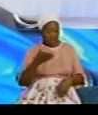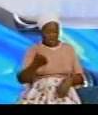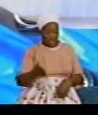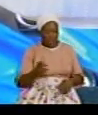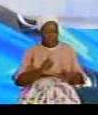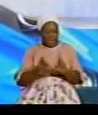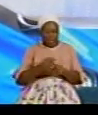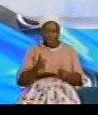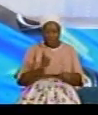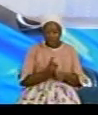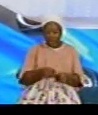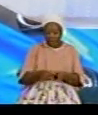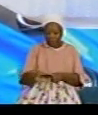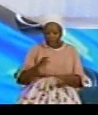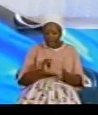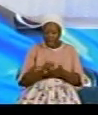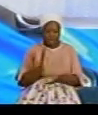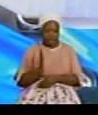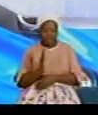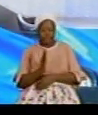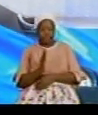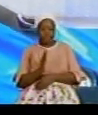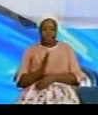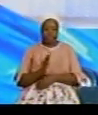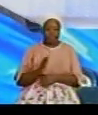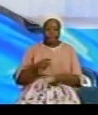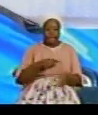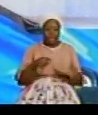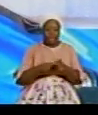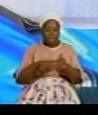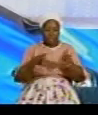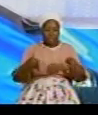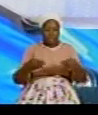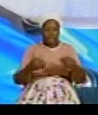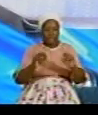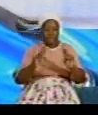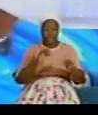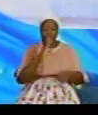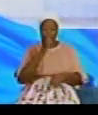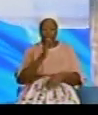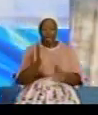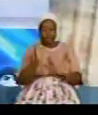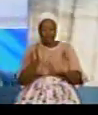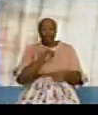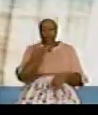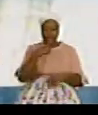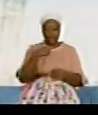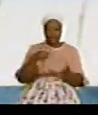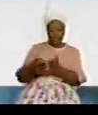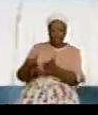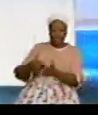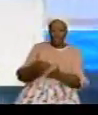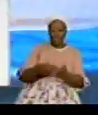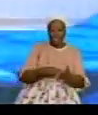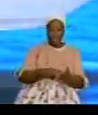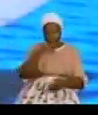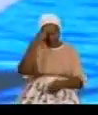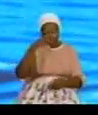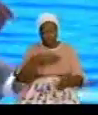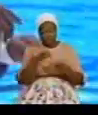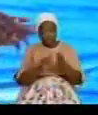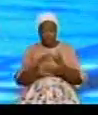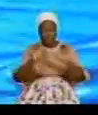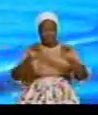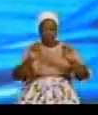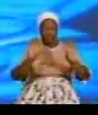can't say that the Pharisees are there. I can't say that the scribes are there. I can't say that the Sadducees